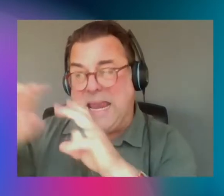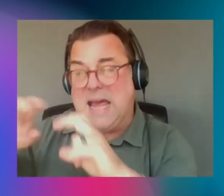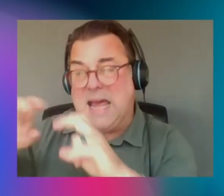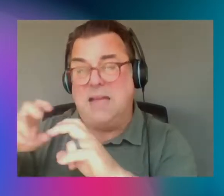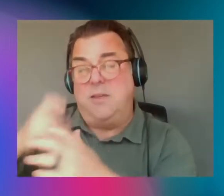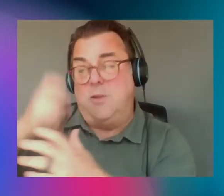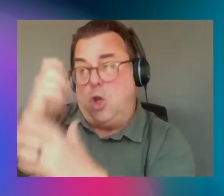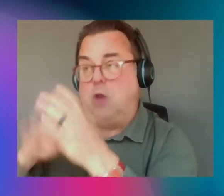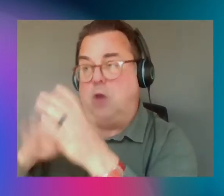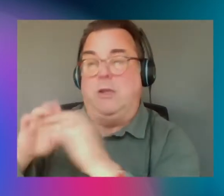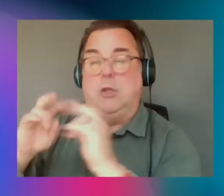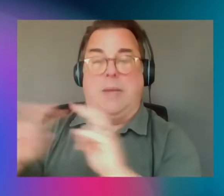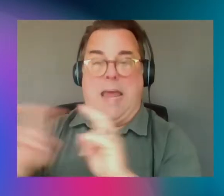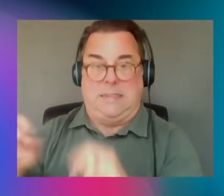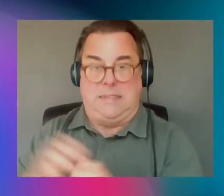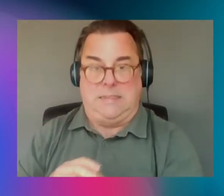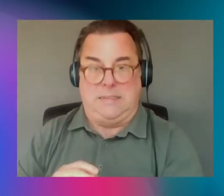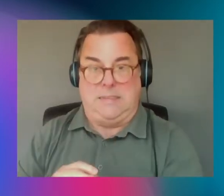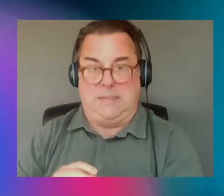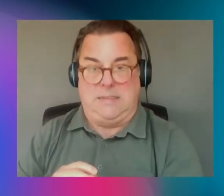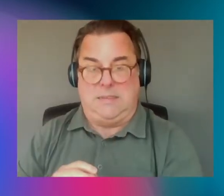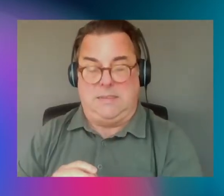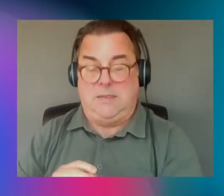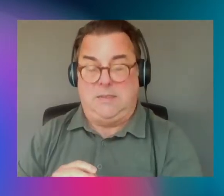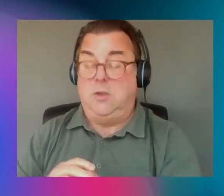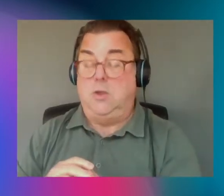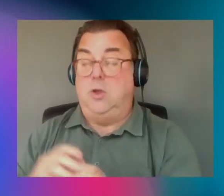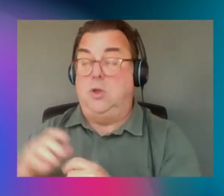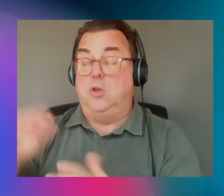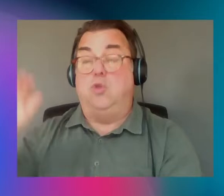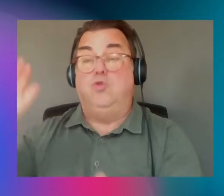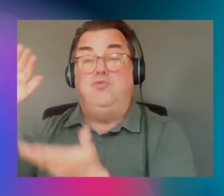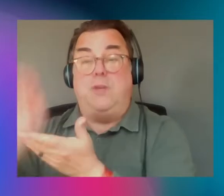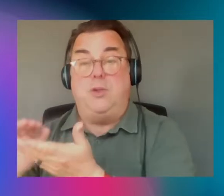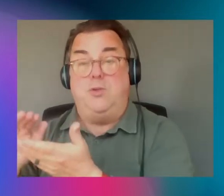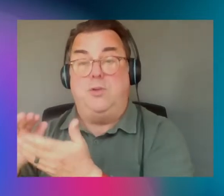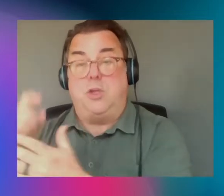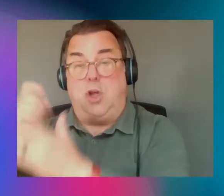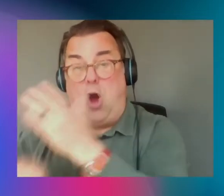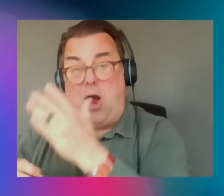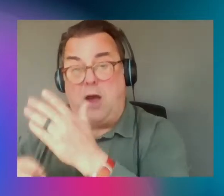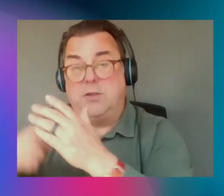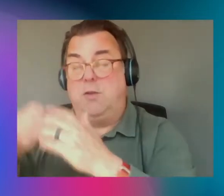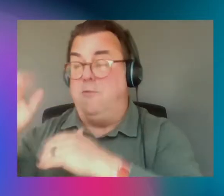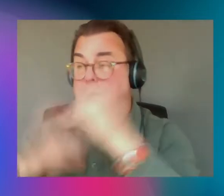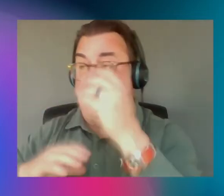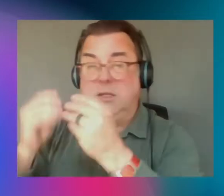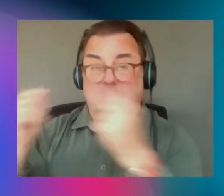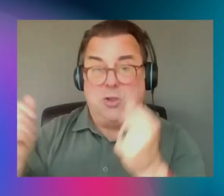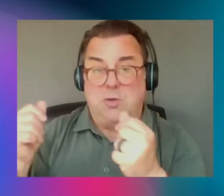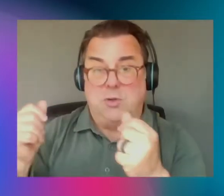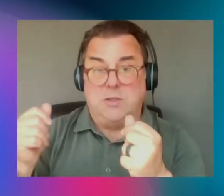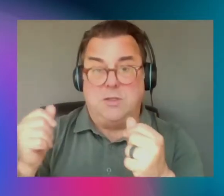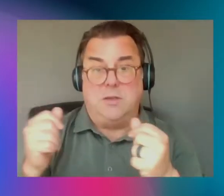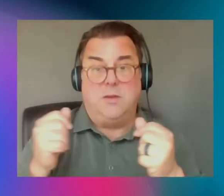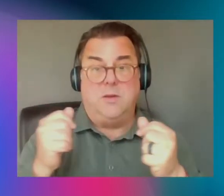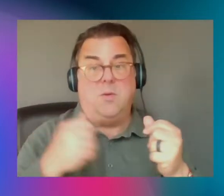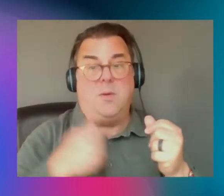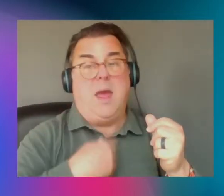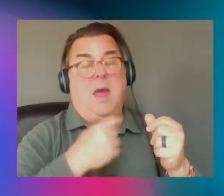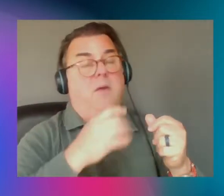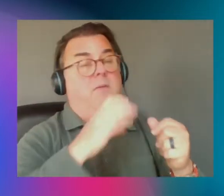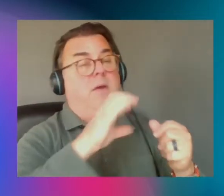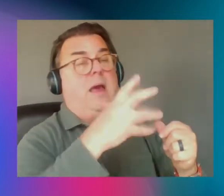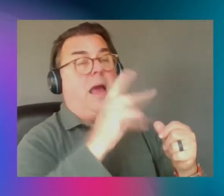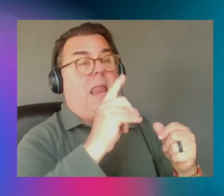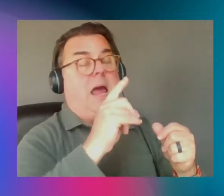that, right? Right. To offset that cost of analyzing the data or building solutions on top of it, we have a dedicated cloud grant program.